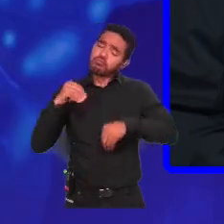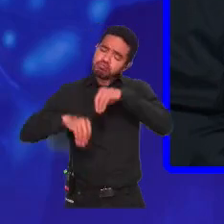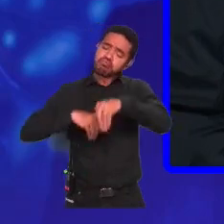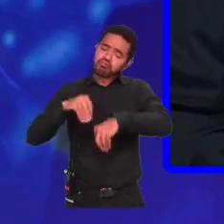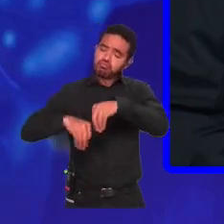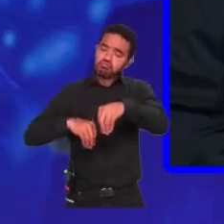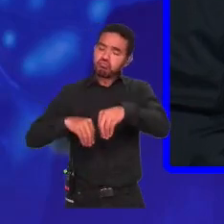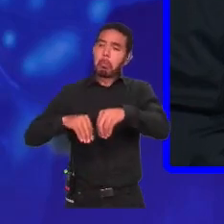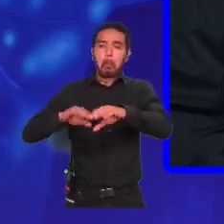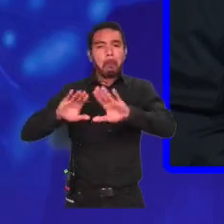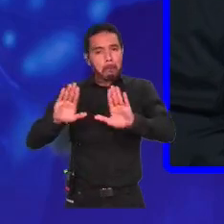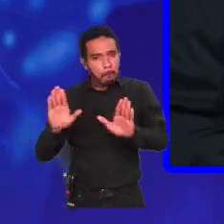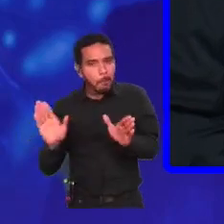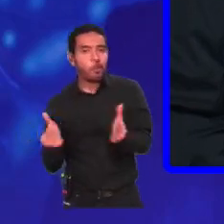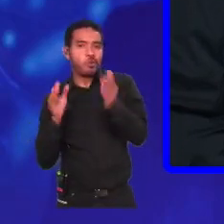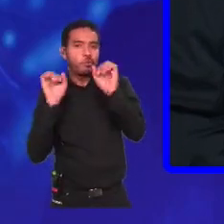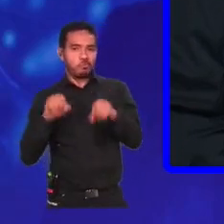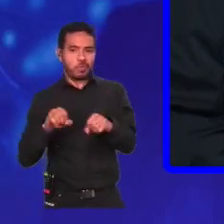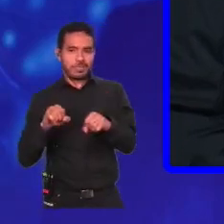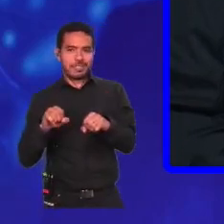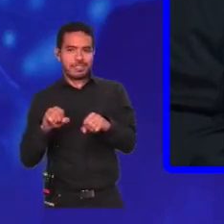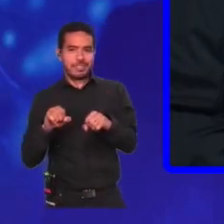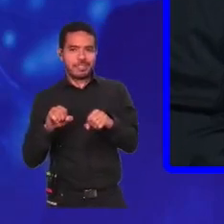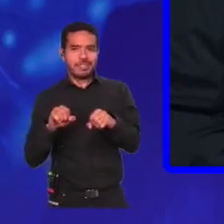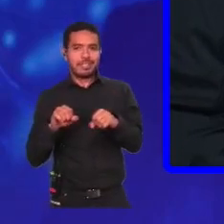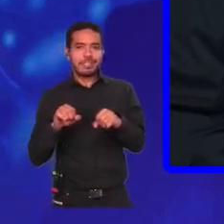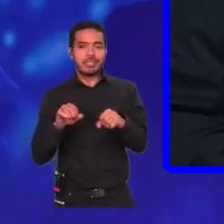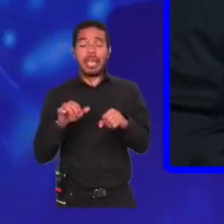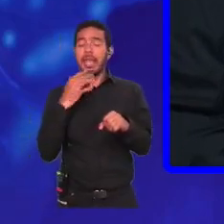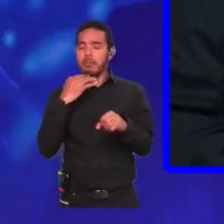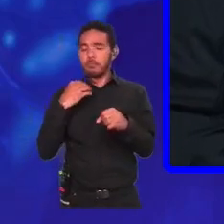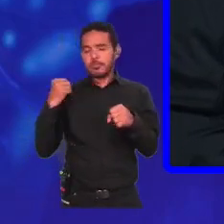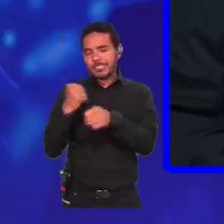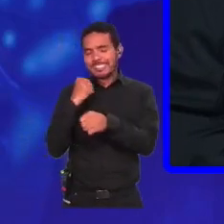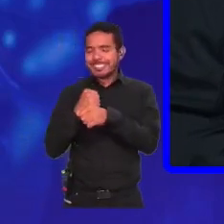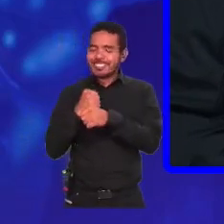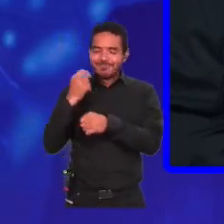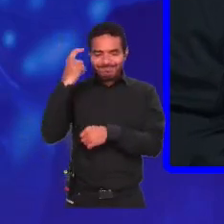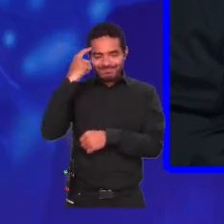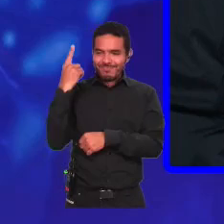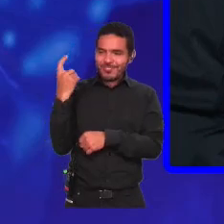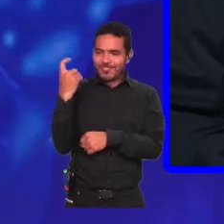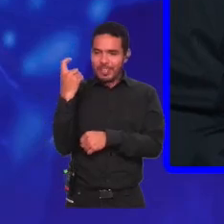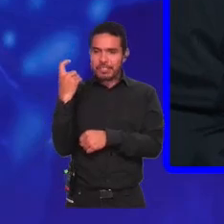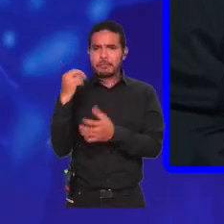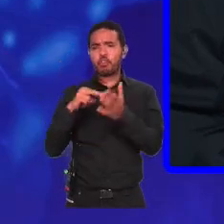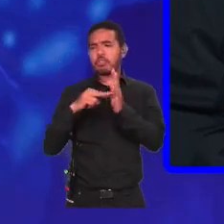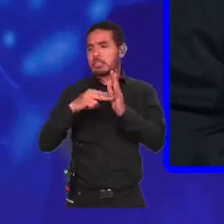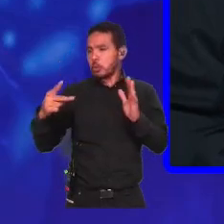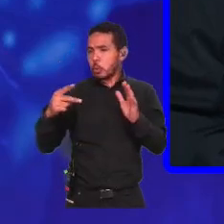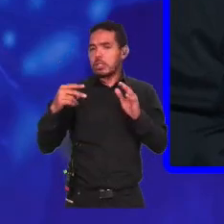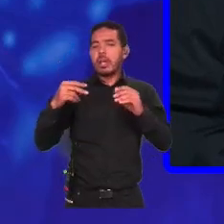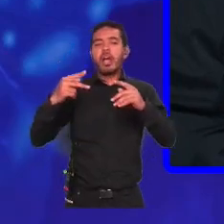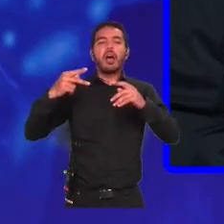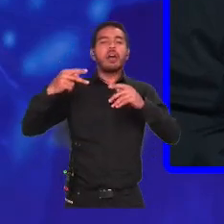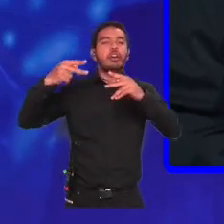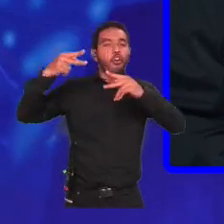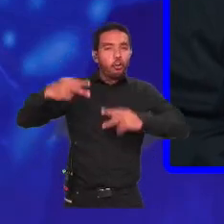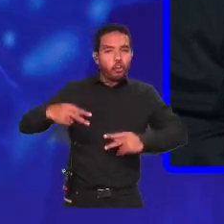right? Don't be happy with your whatever it is you made. It could be technology, code, music,